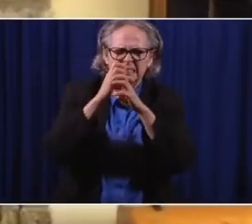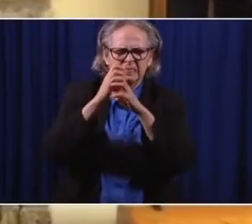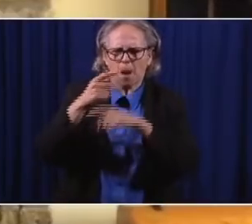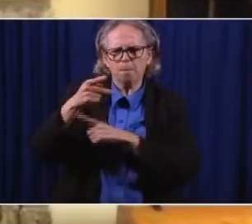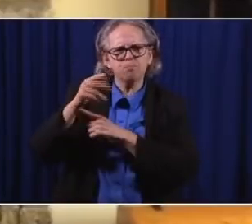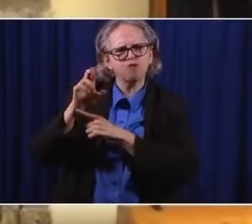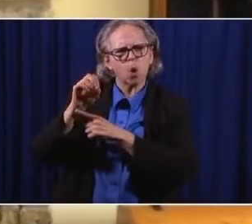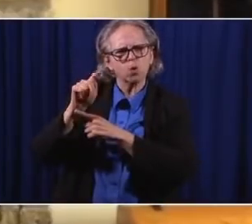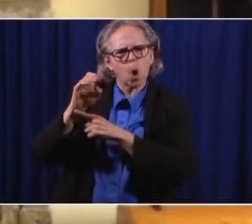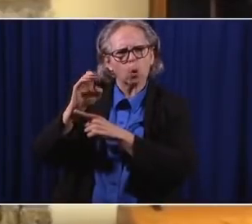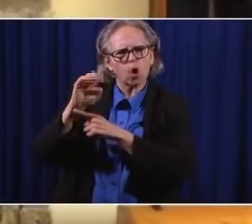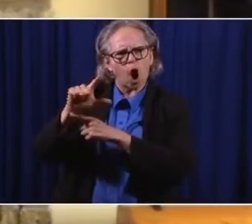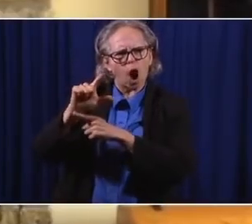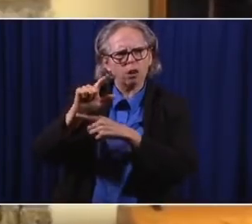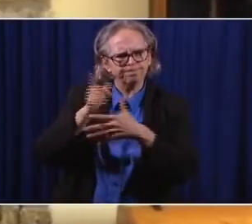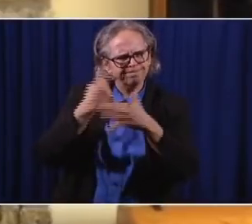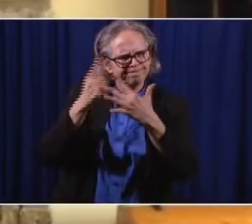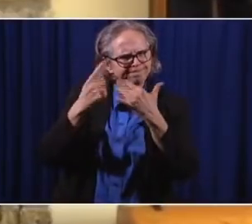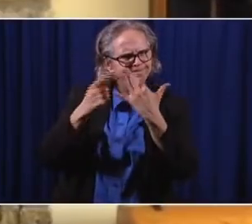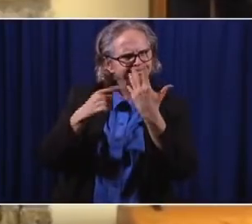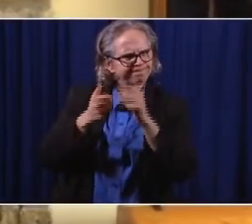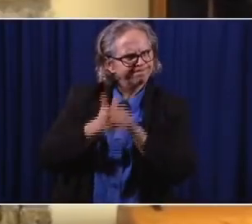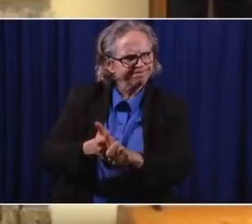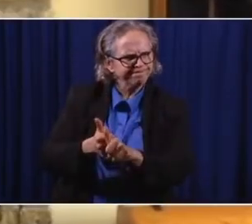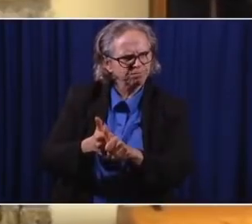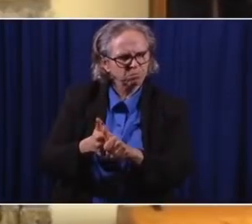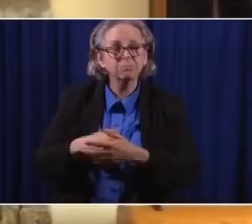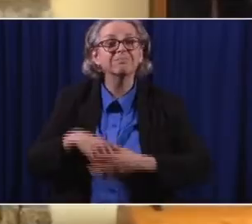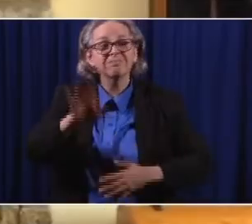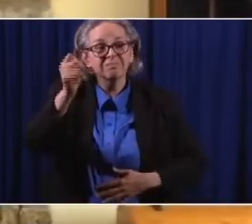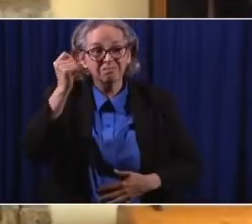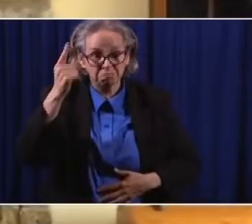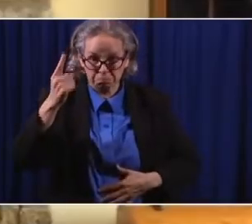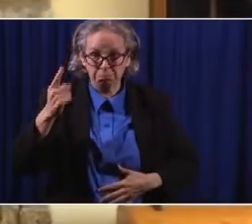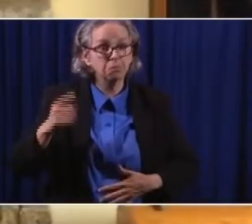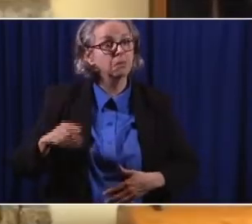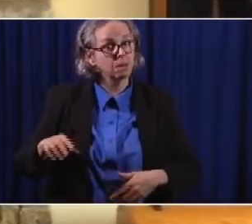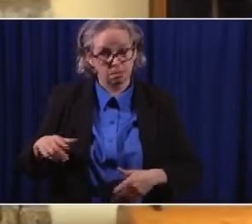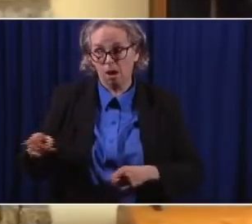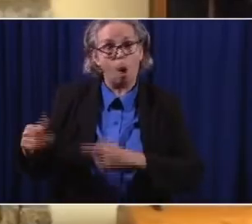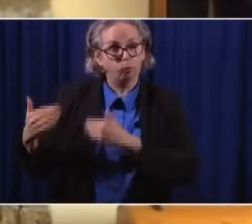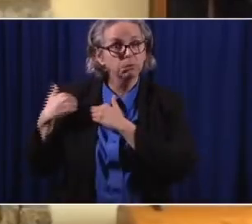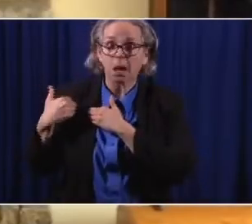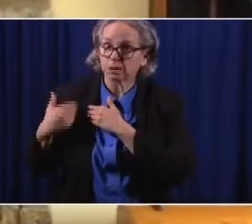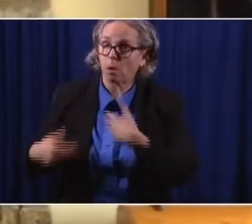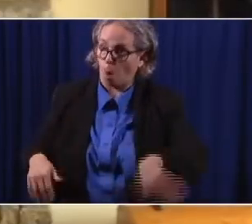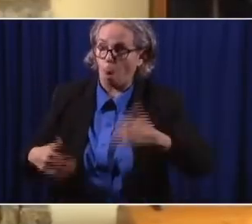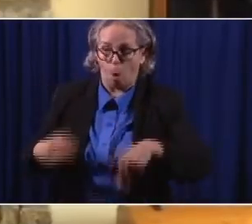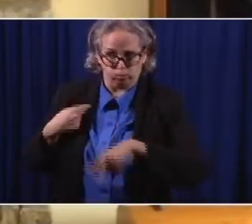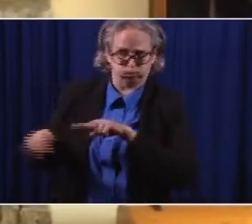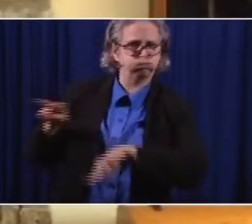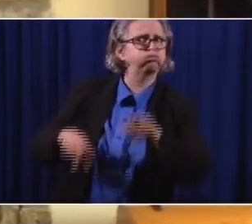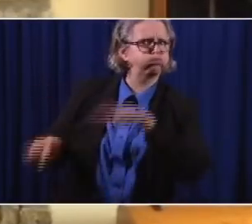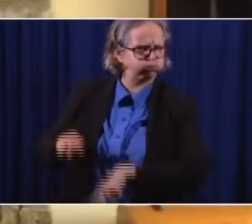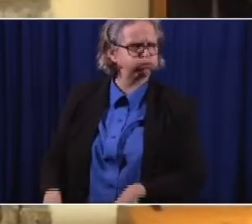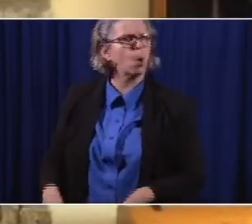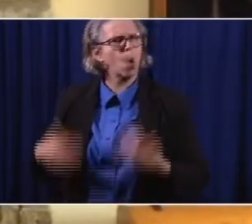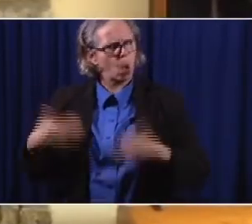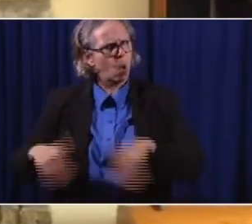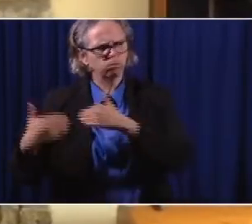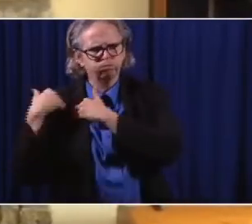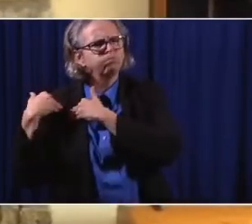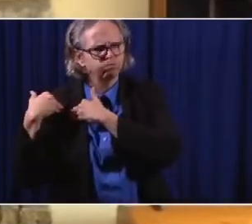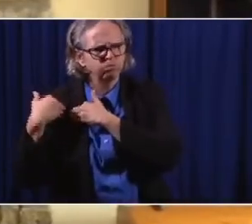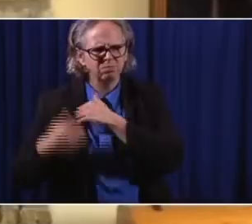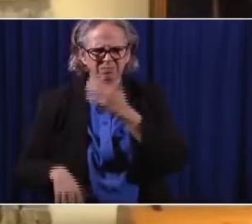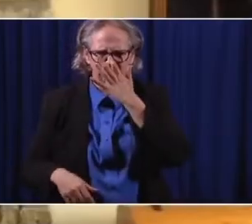So that's what they're doing. They've been very responsible all the way through in regard to how they deal with it. It doesn't